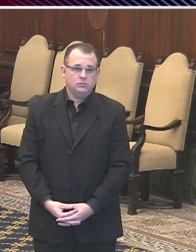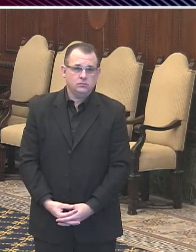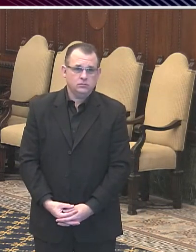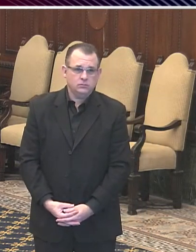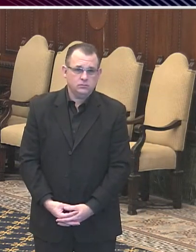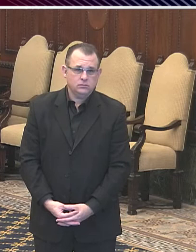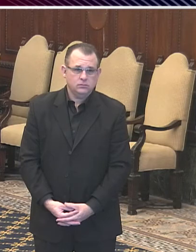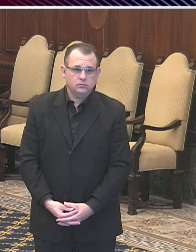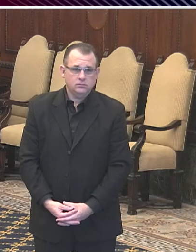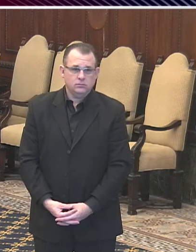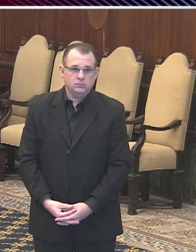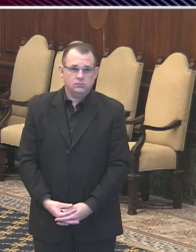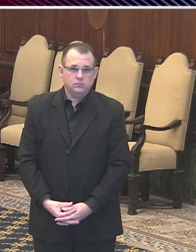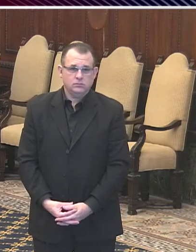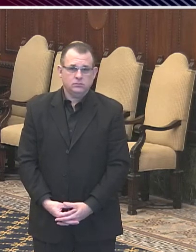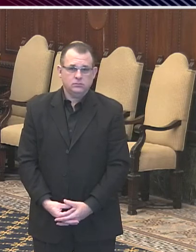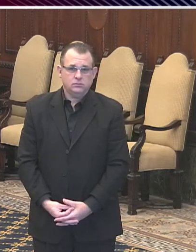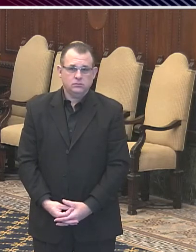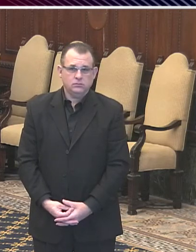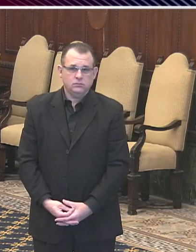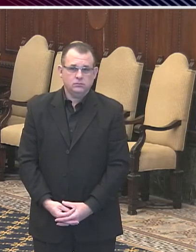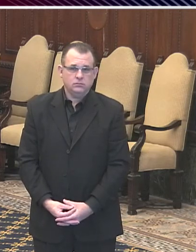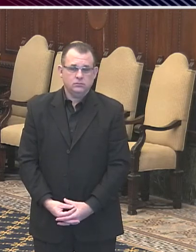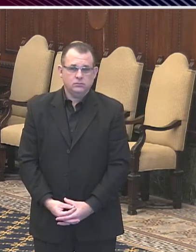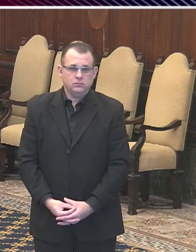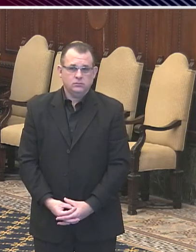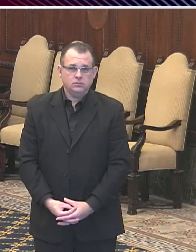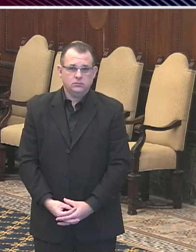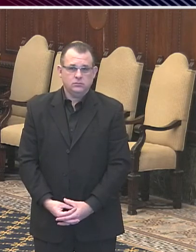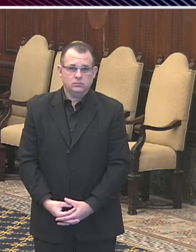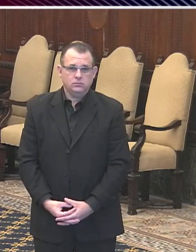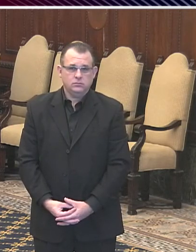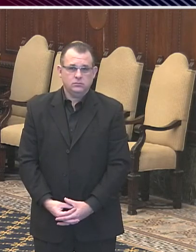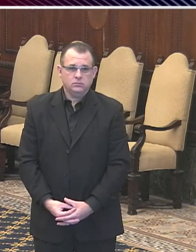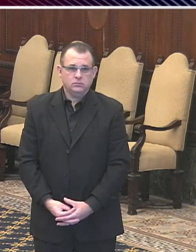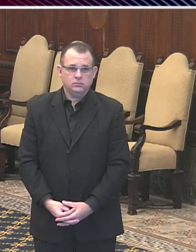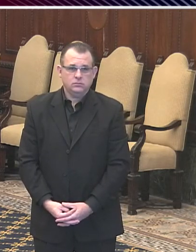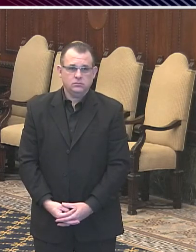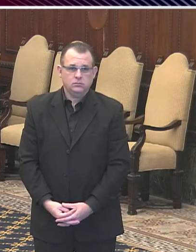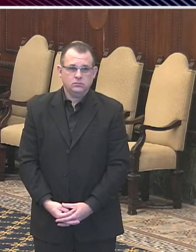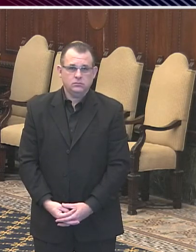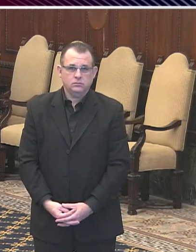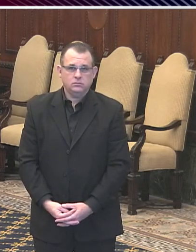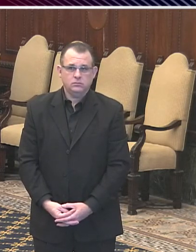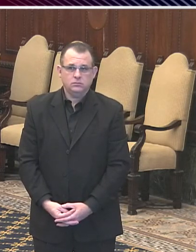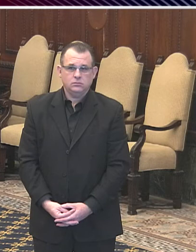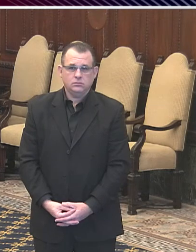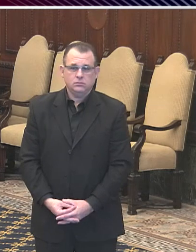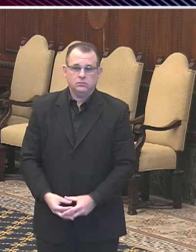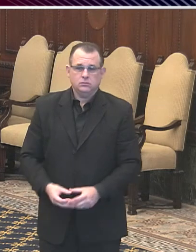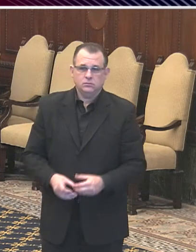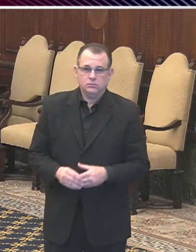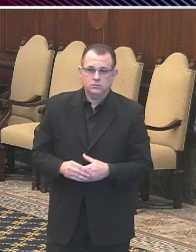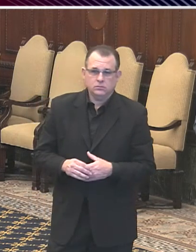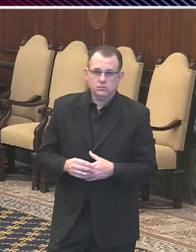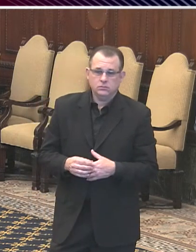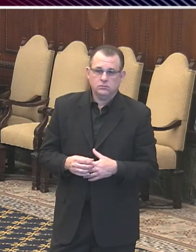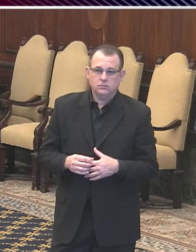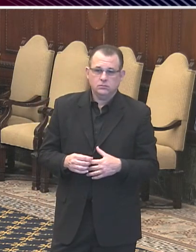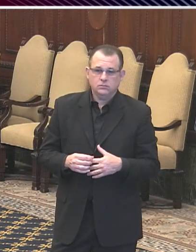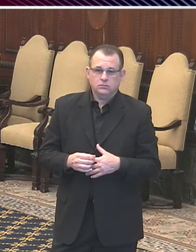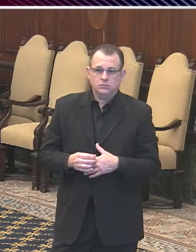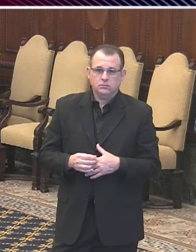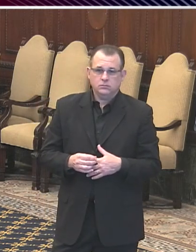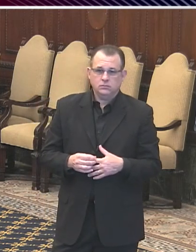de Filadelfia y hay unos que supuestamente han resultado positivos. Entonces queremos saber si hay un